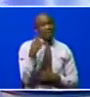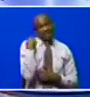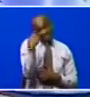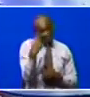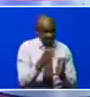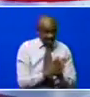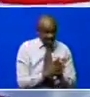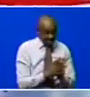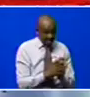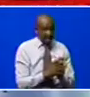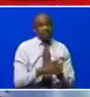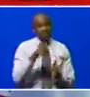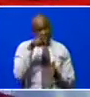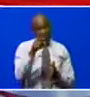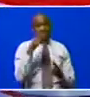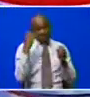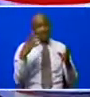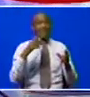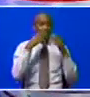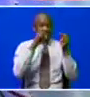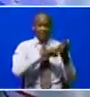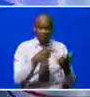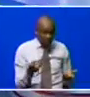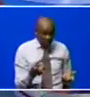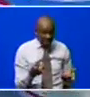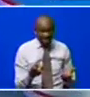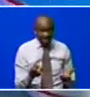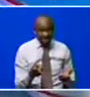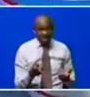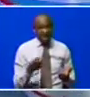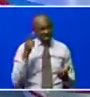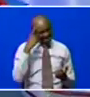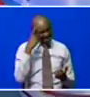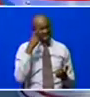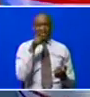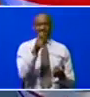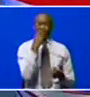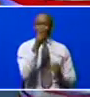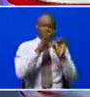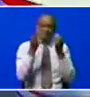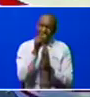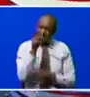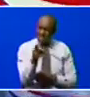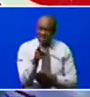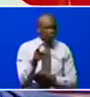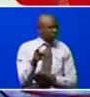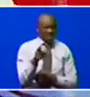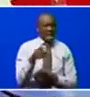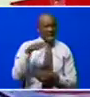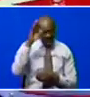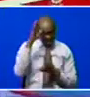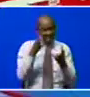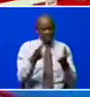with incumbents falling, I don't think the fascination with these two families is ever going to be as high as it is right